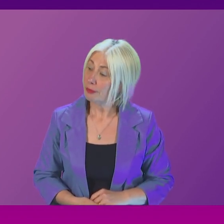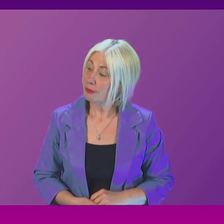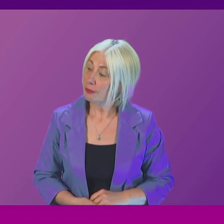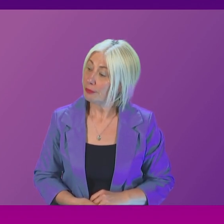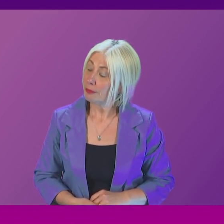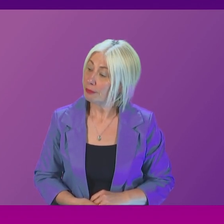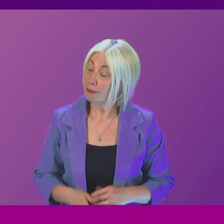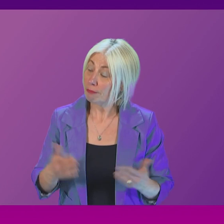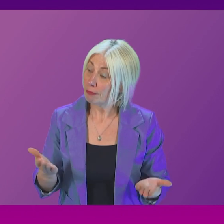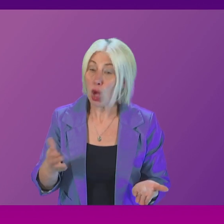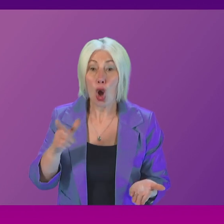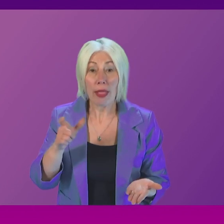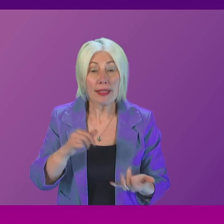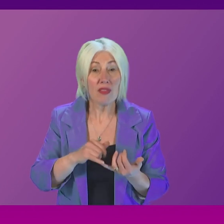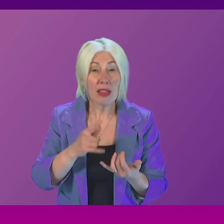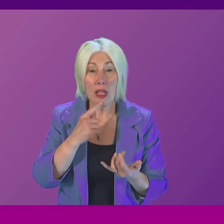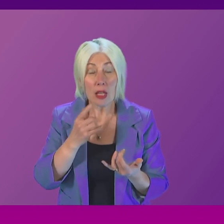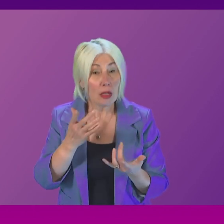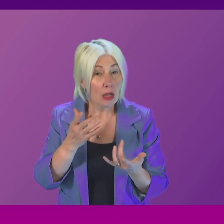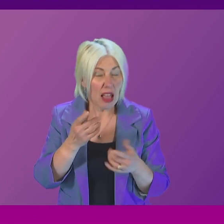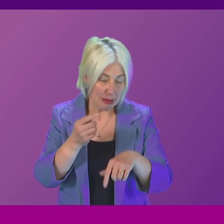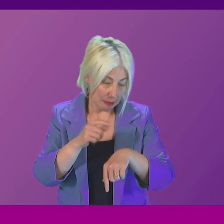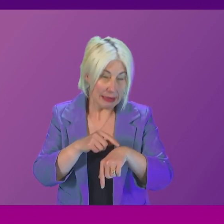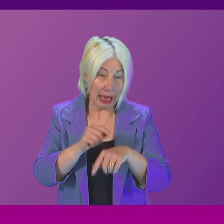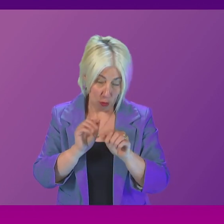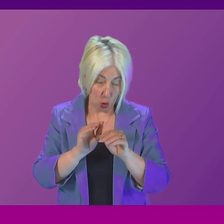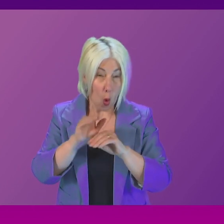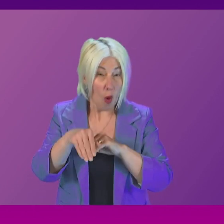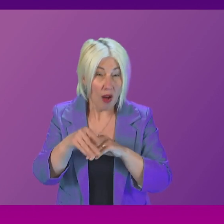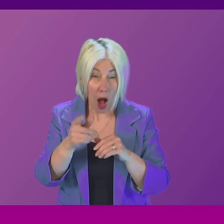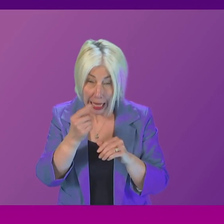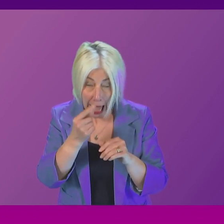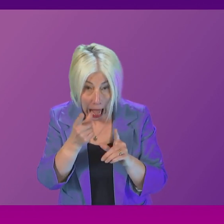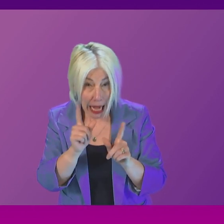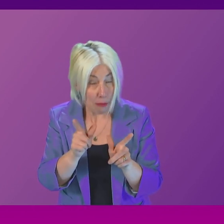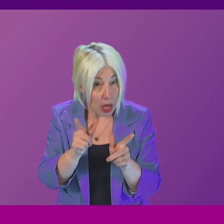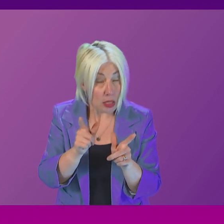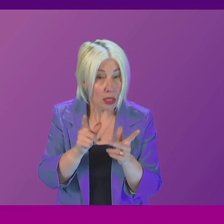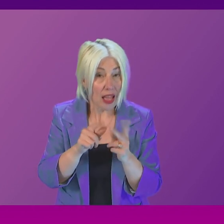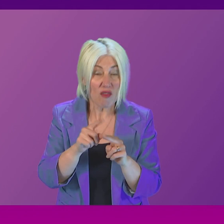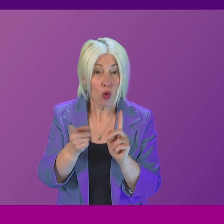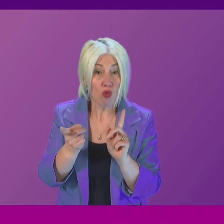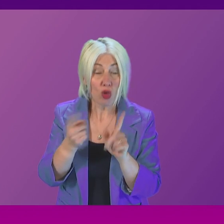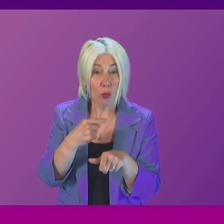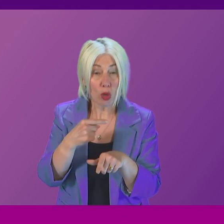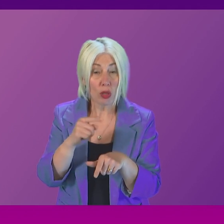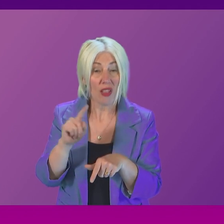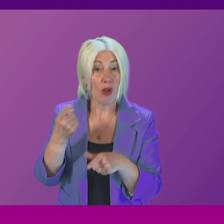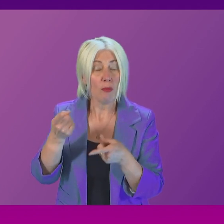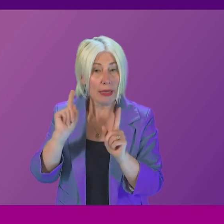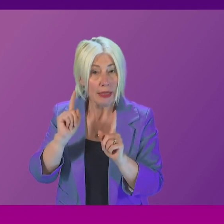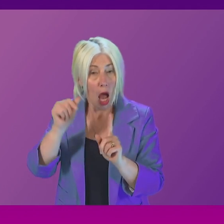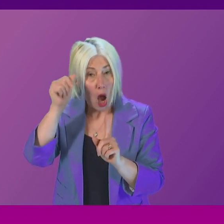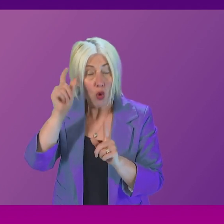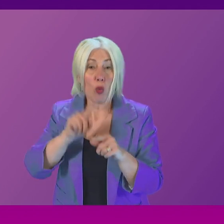Colette, I gather we've got a little latitude to overrun, but not a lot. So I think particularly in terms of the responses, First Ministers, I know you want to give